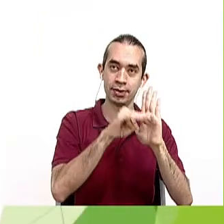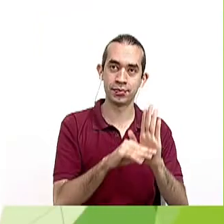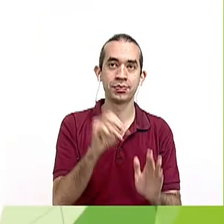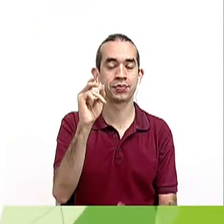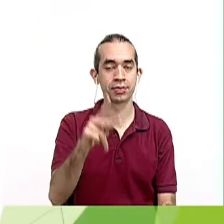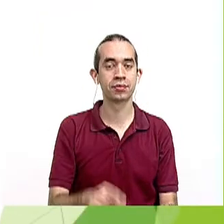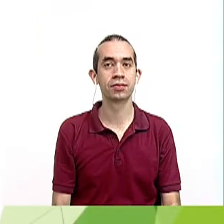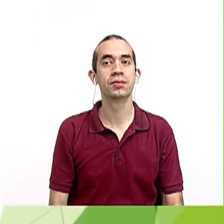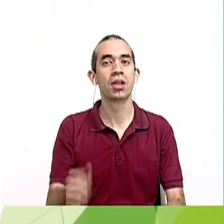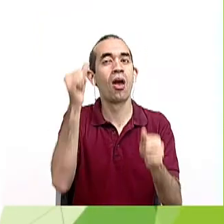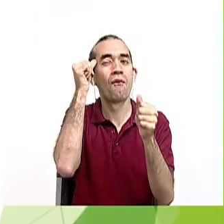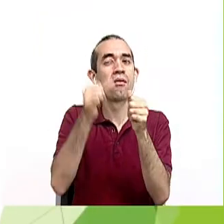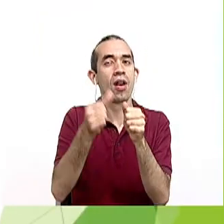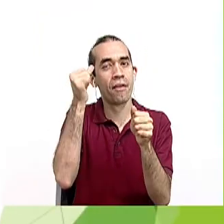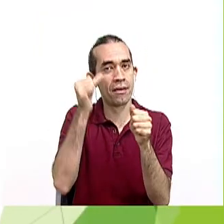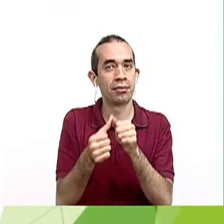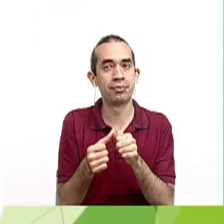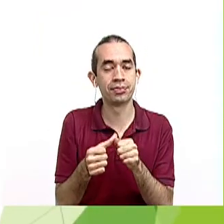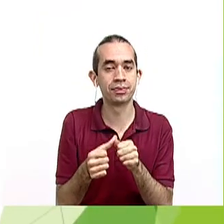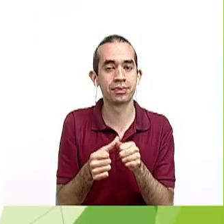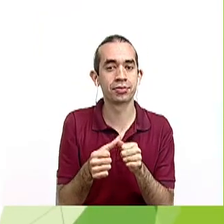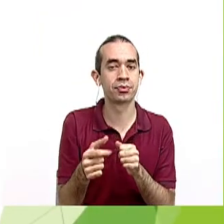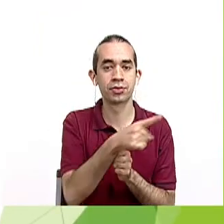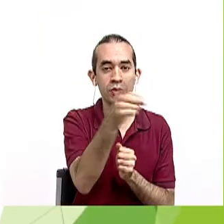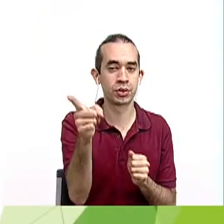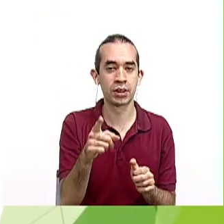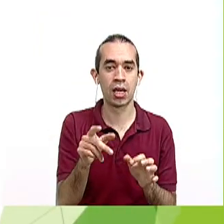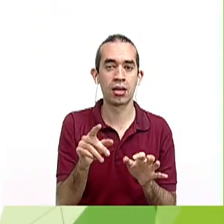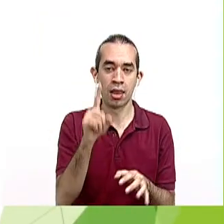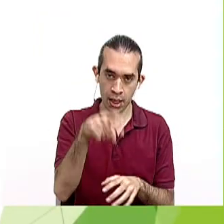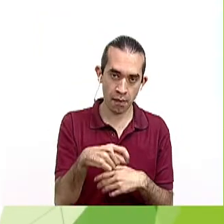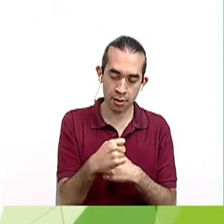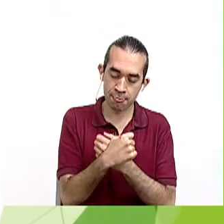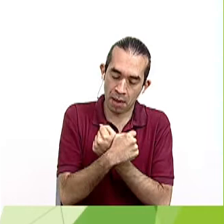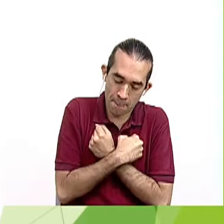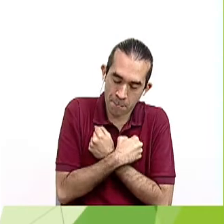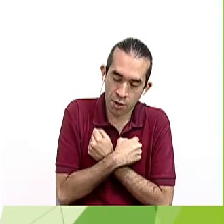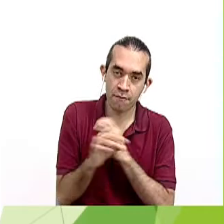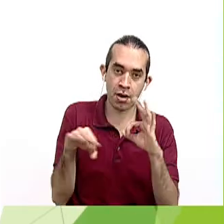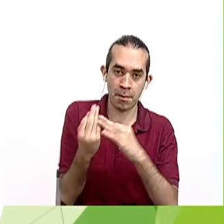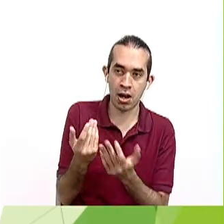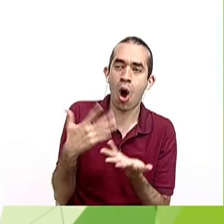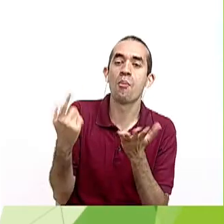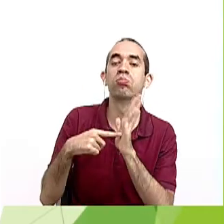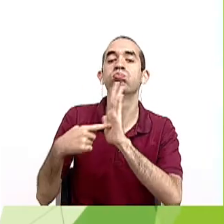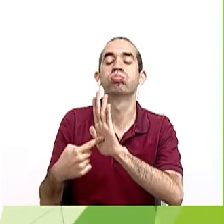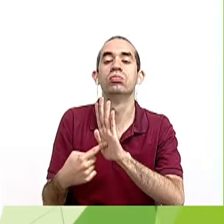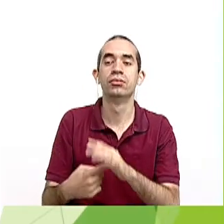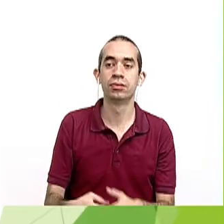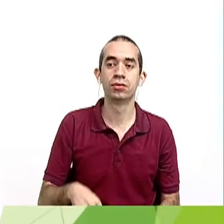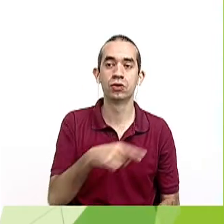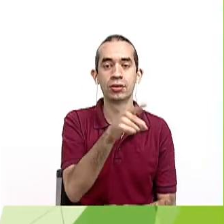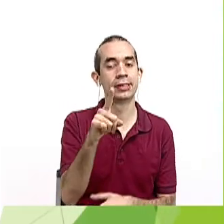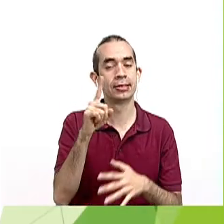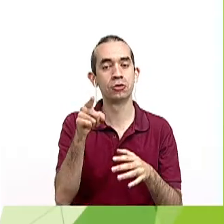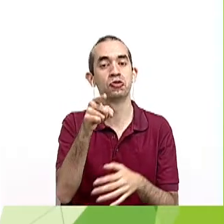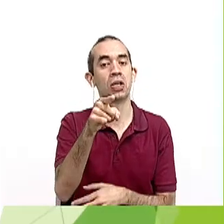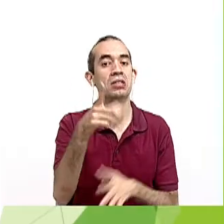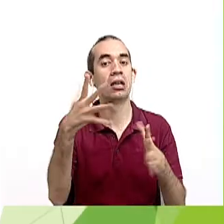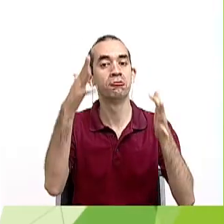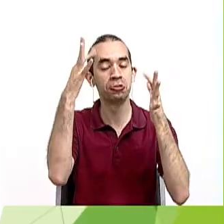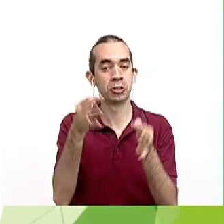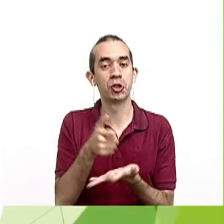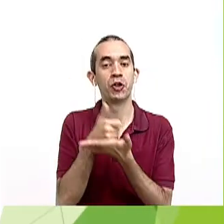Okay, let's remember. You have to show your family how much you love them. So you decided to help your